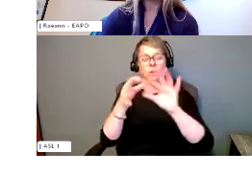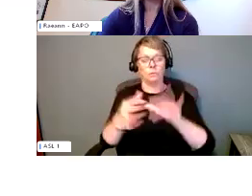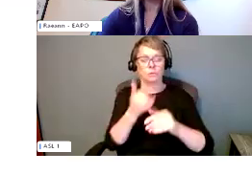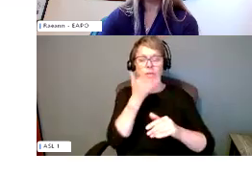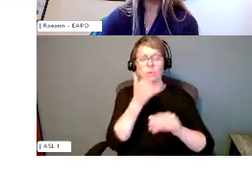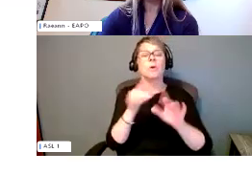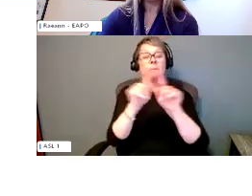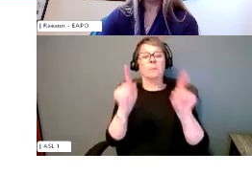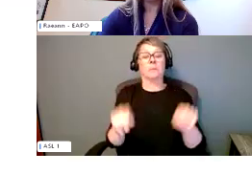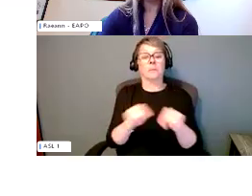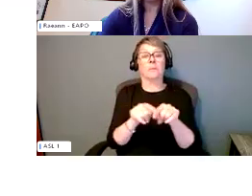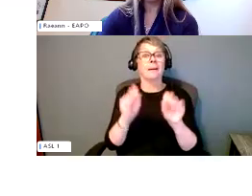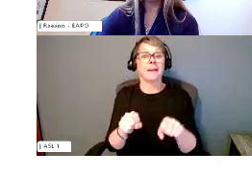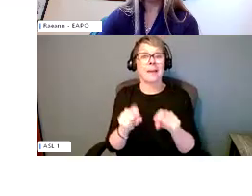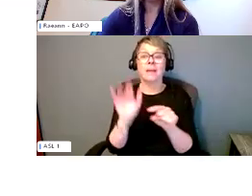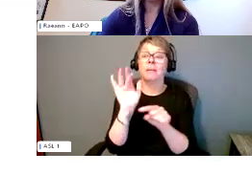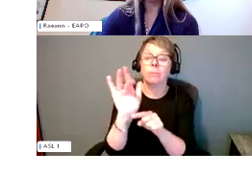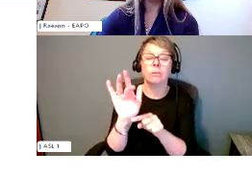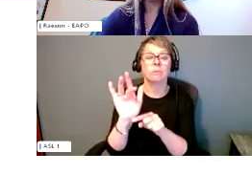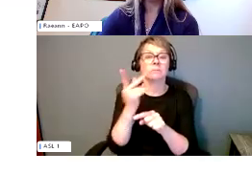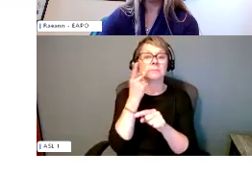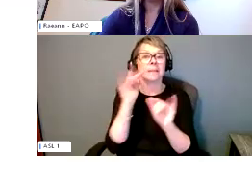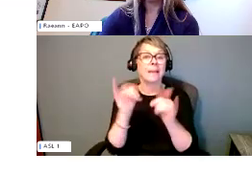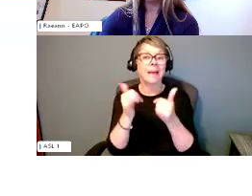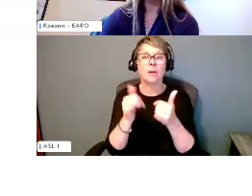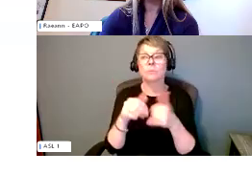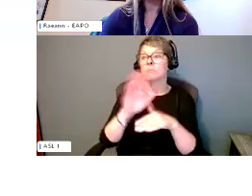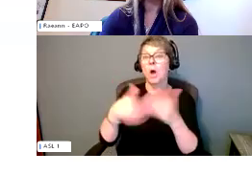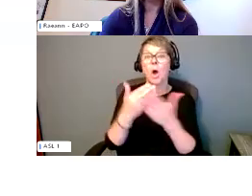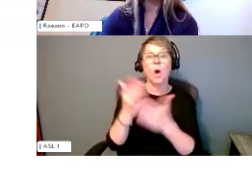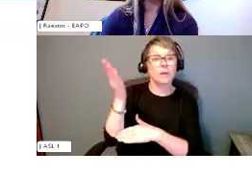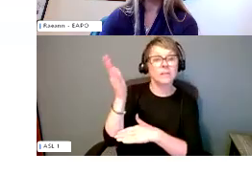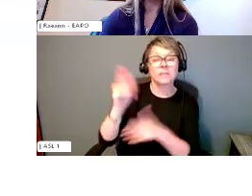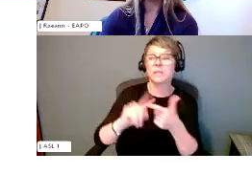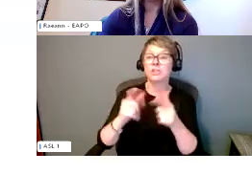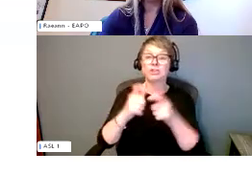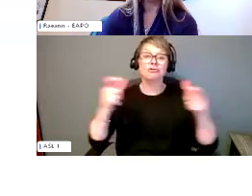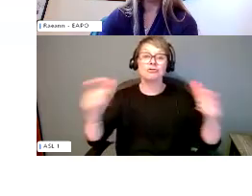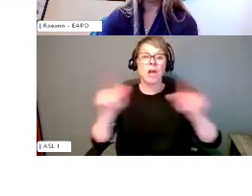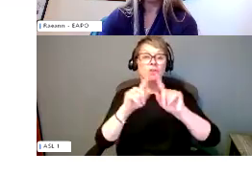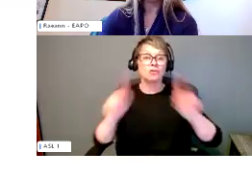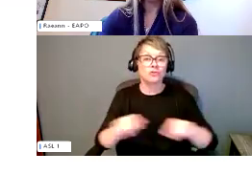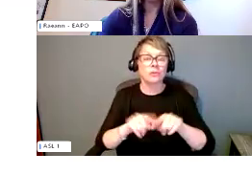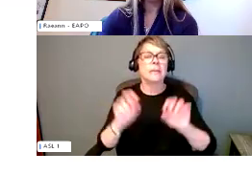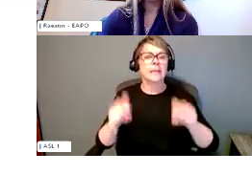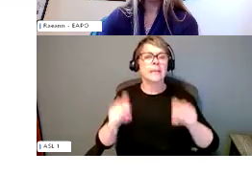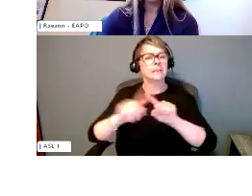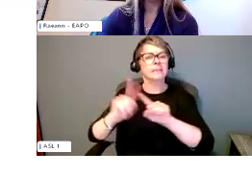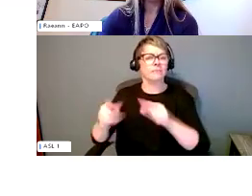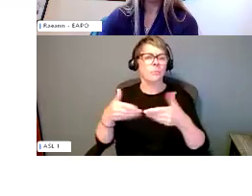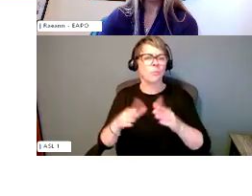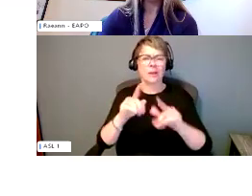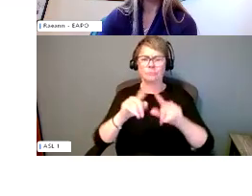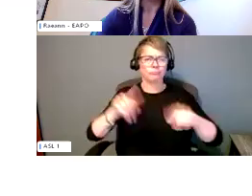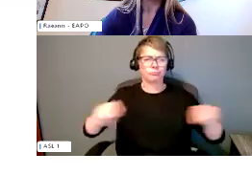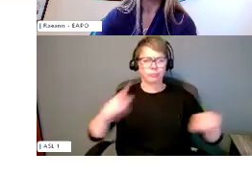can choose which layout you would like, whether that's all presentations or larger screens. You can do that yourselves.